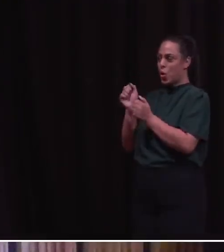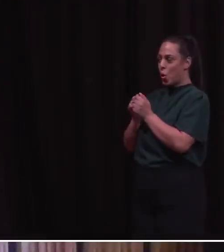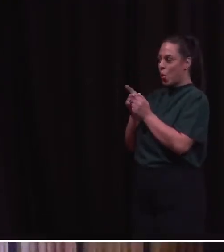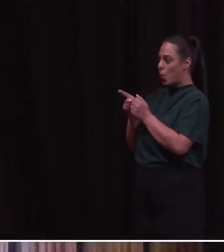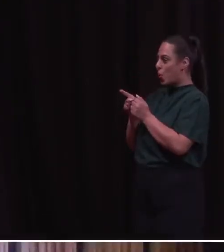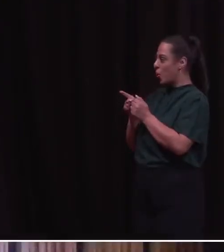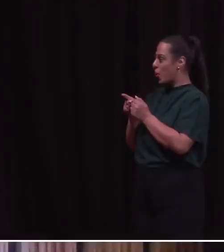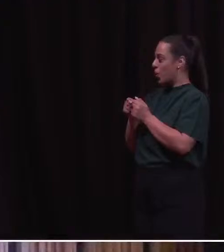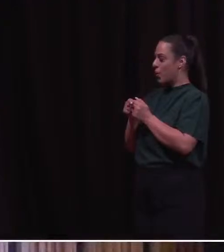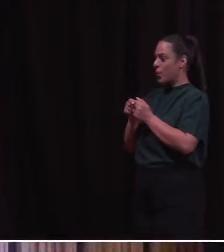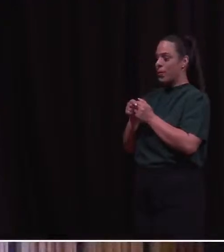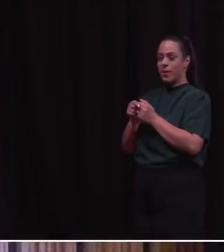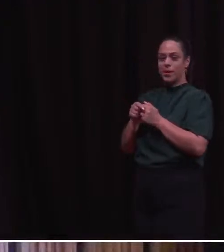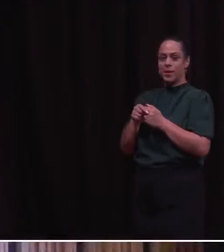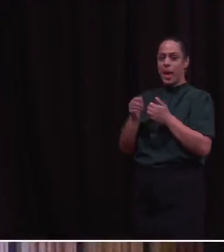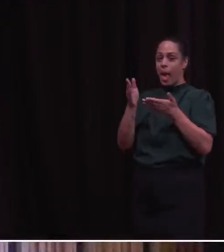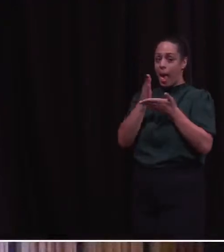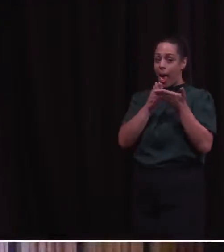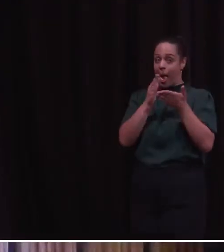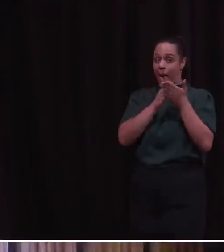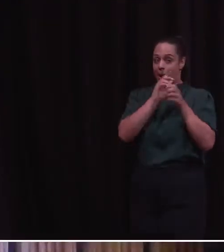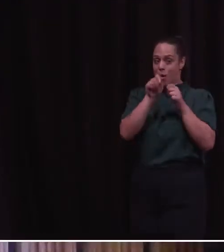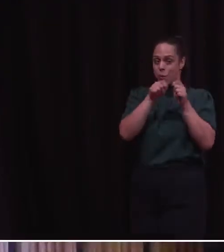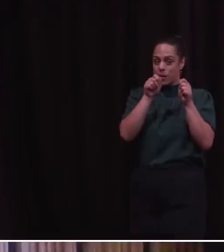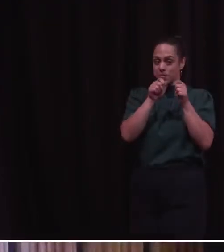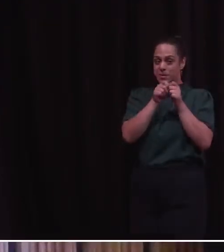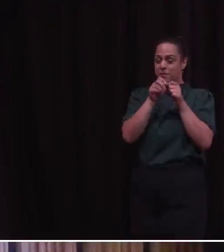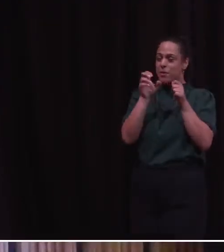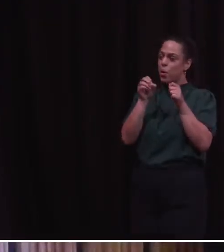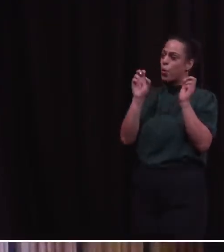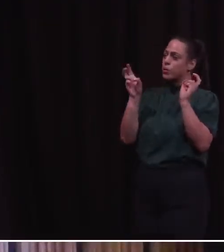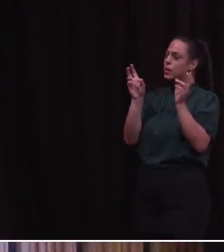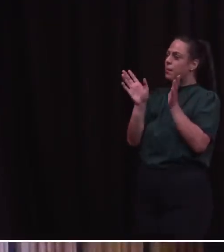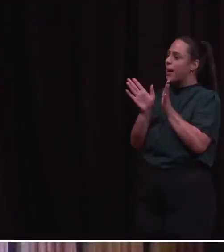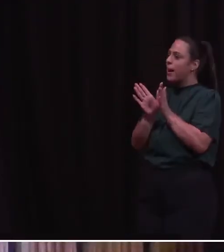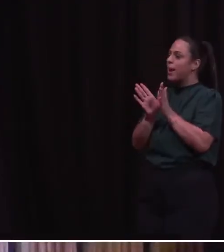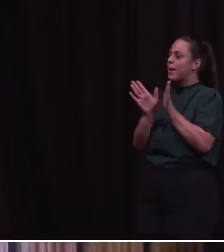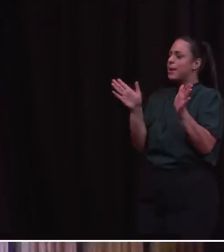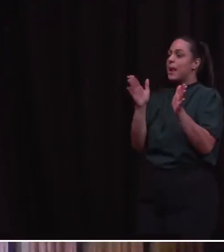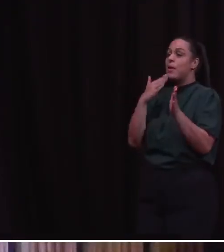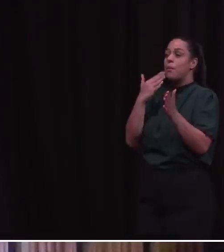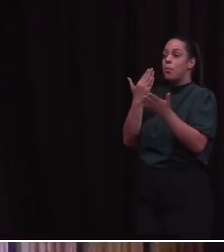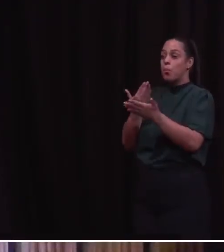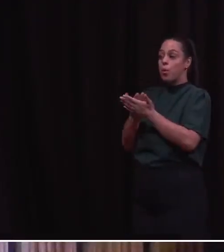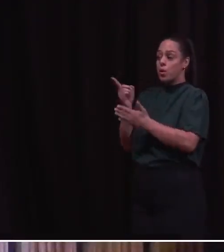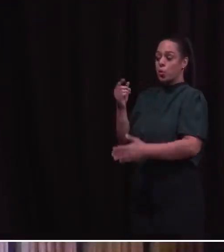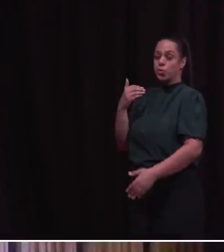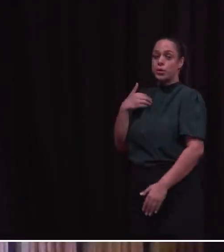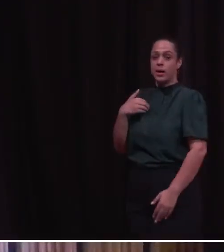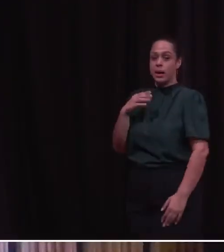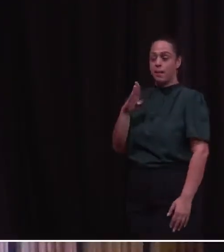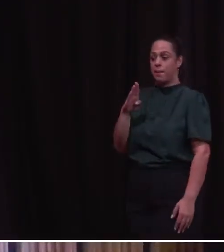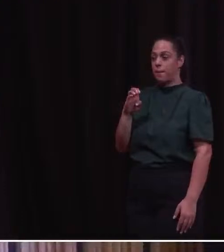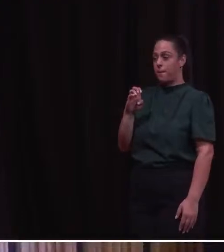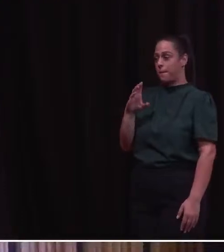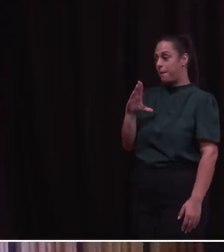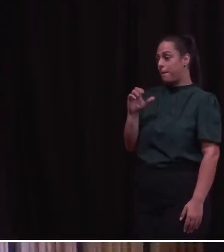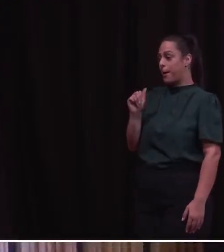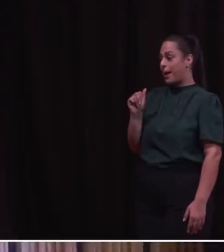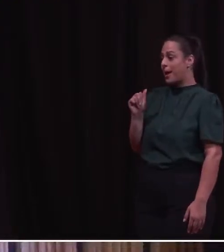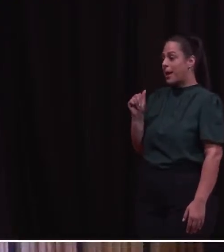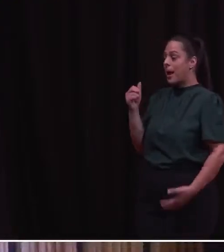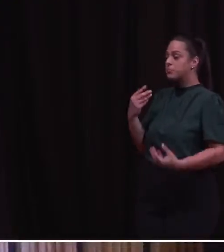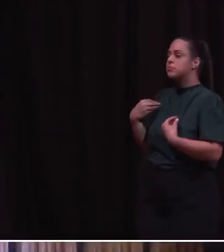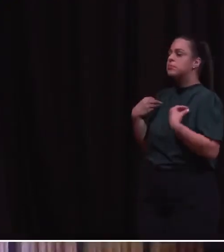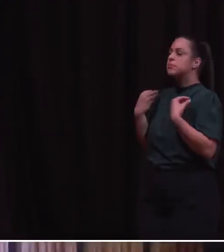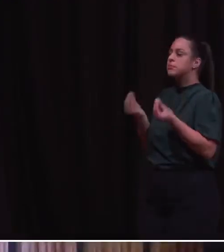Anything specifically or just in general? What Fulbright grant did you have? Where did it take place? When? And what has that contributed to your current